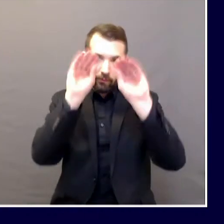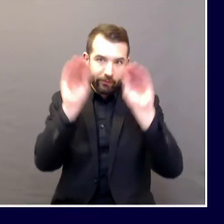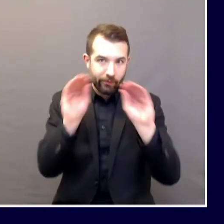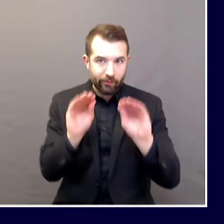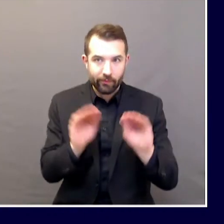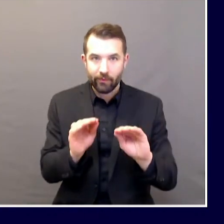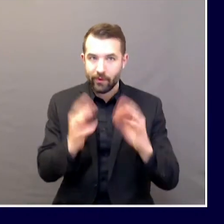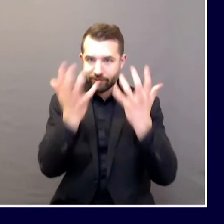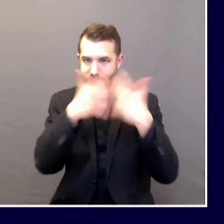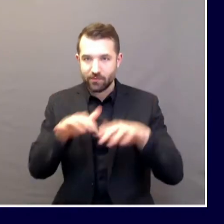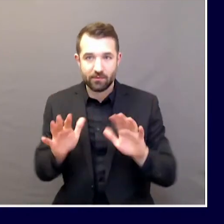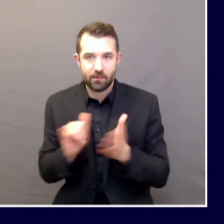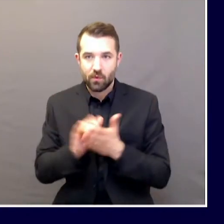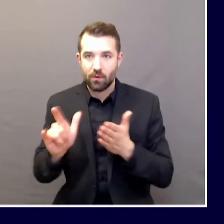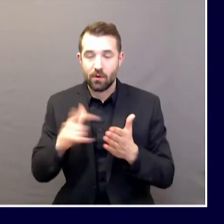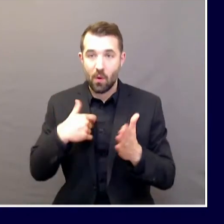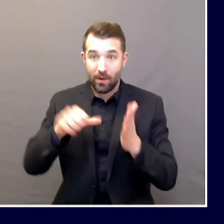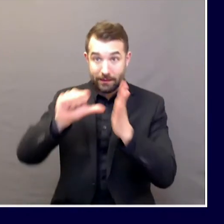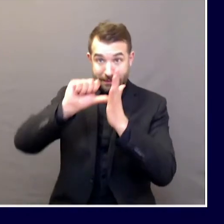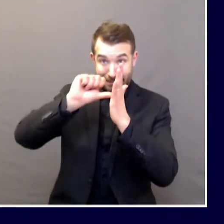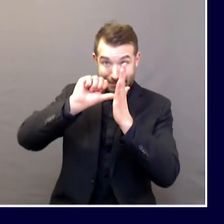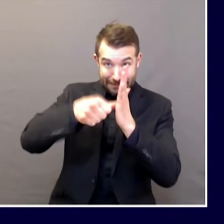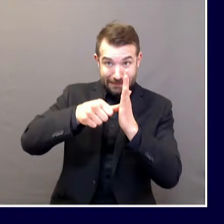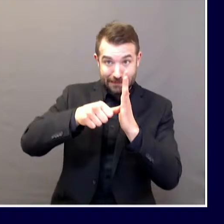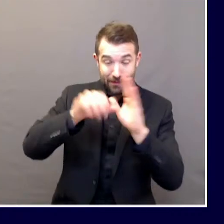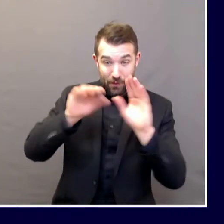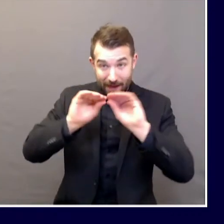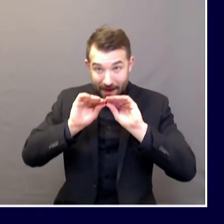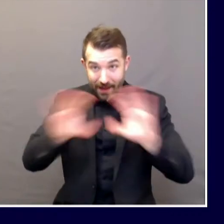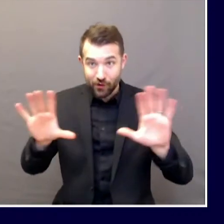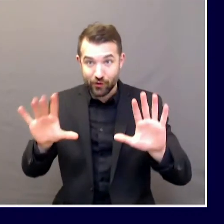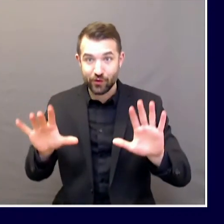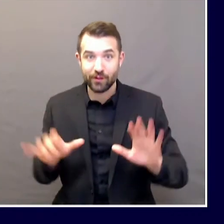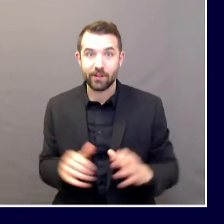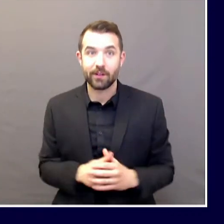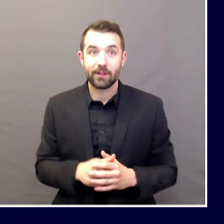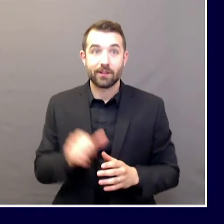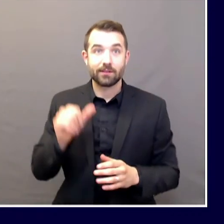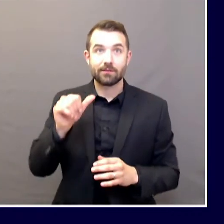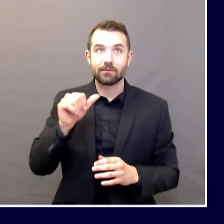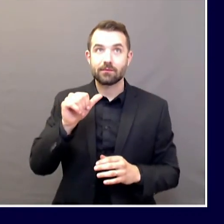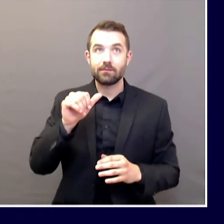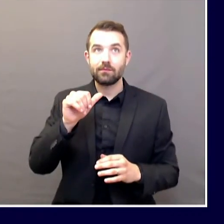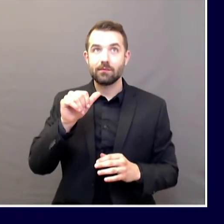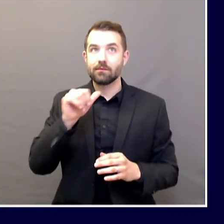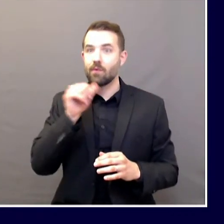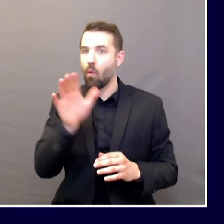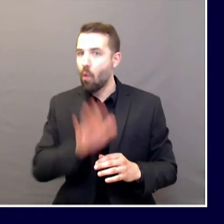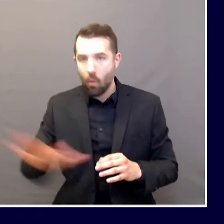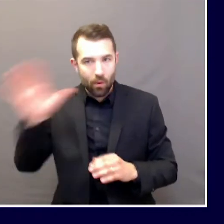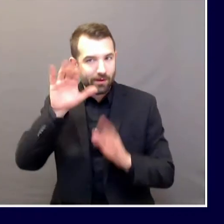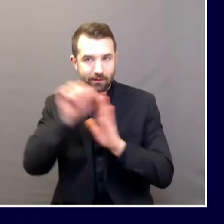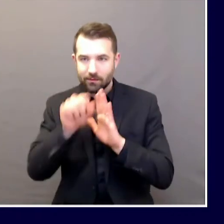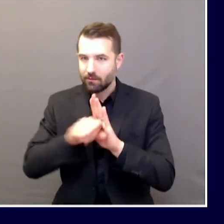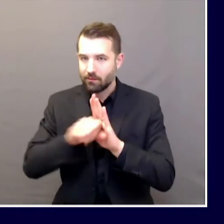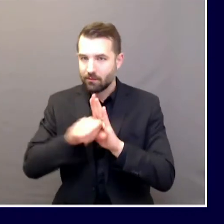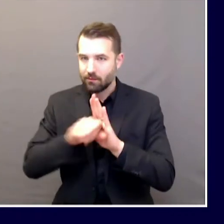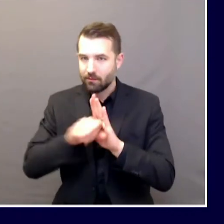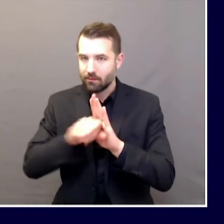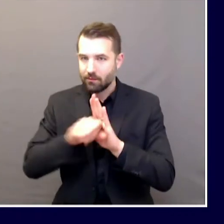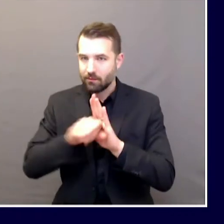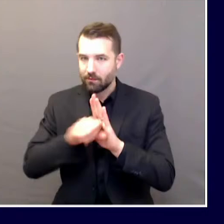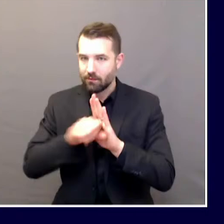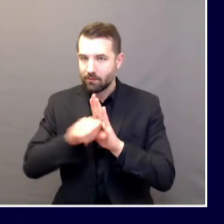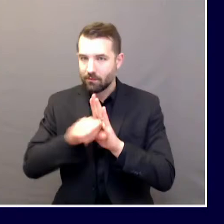This is not necessarily statewide pre-registration. So registering on that site does not mean